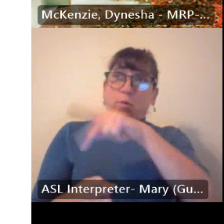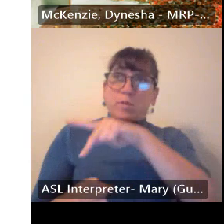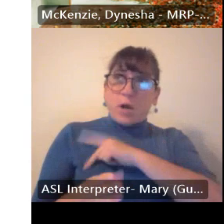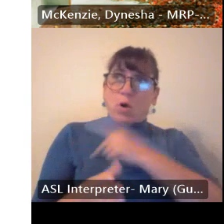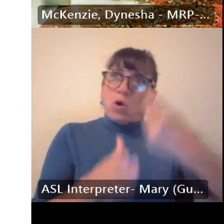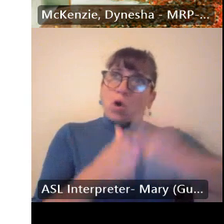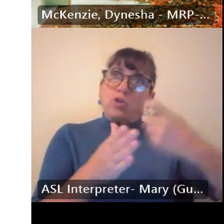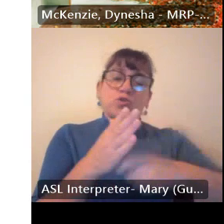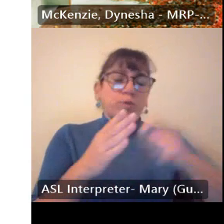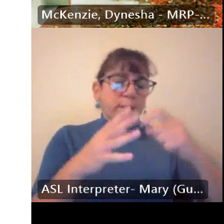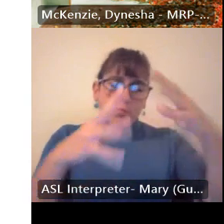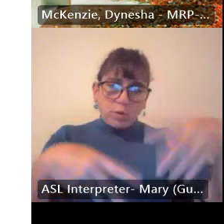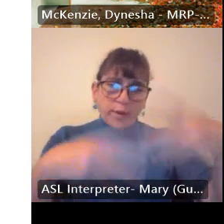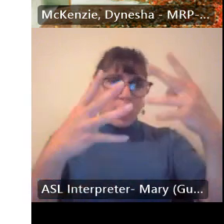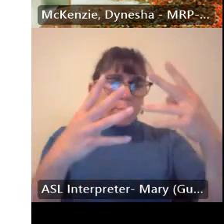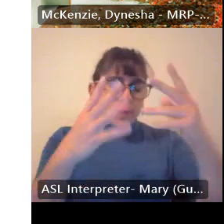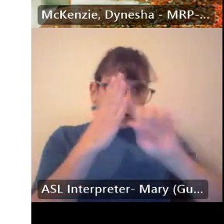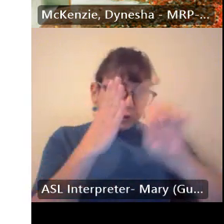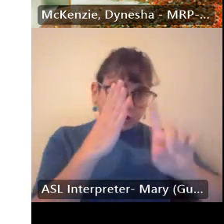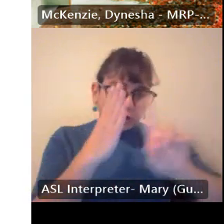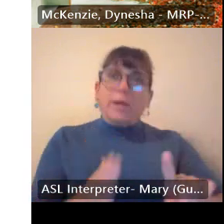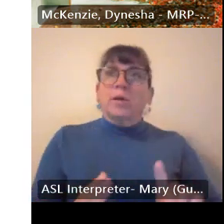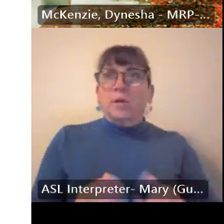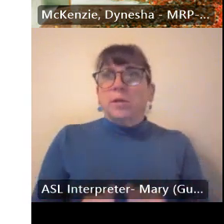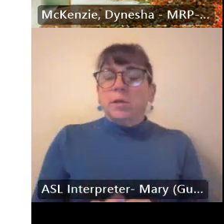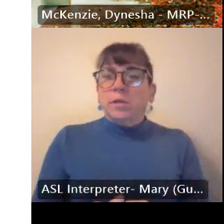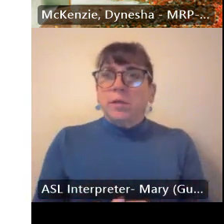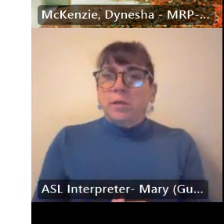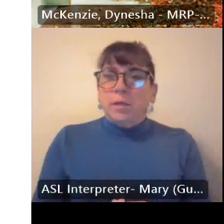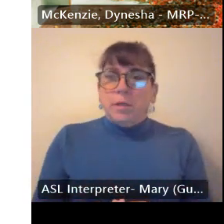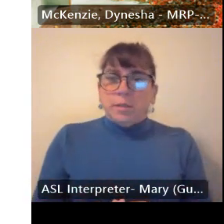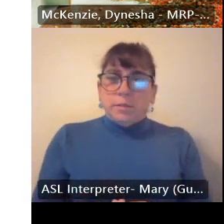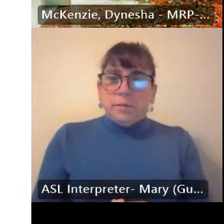it up. Back over to you, Courtney.